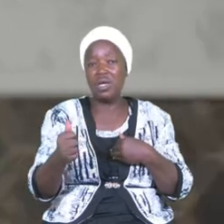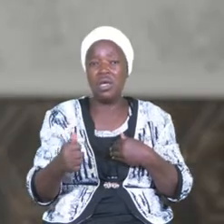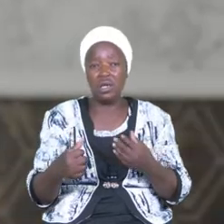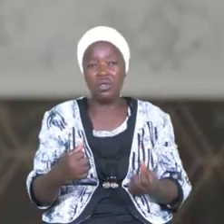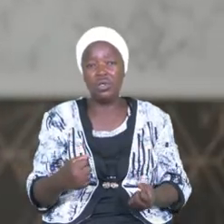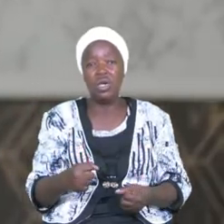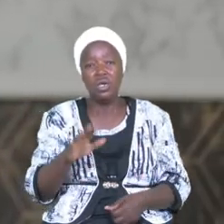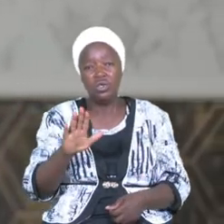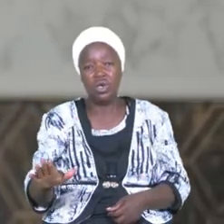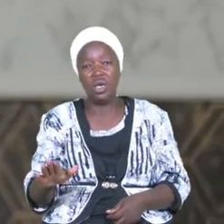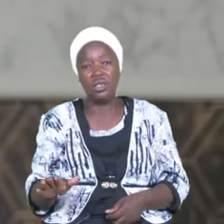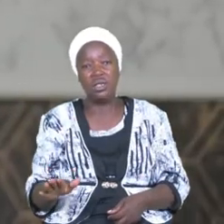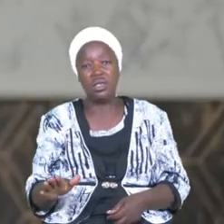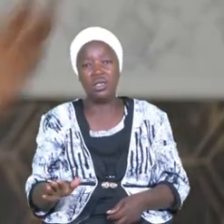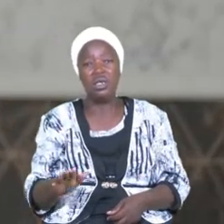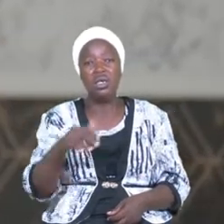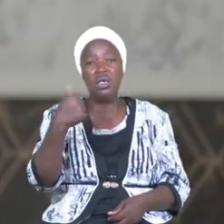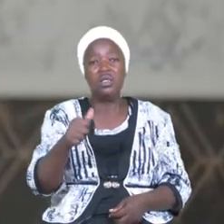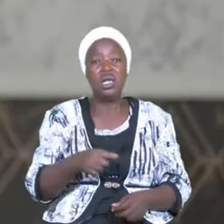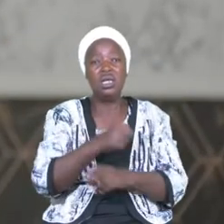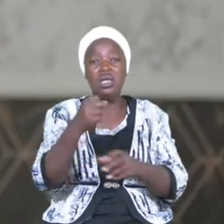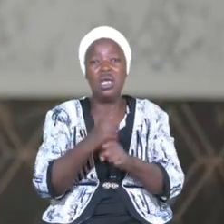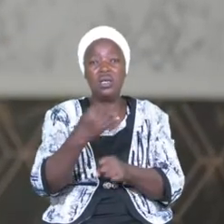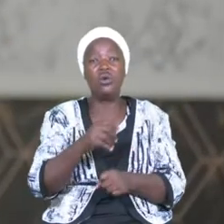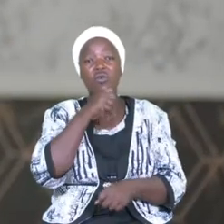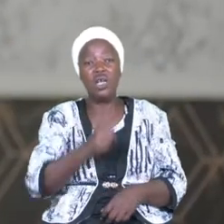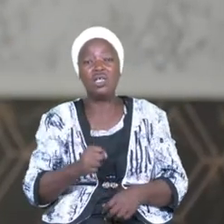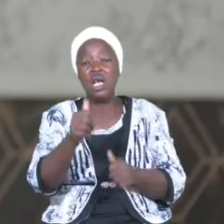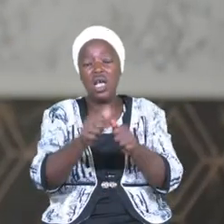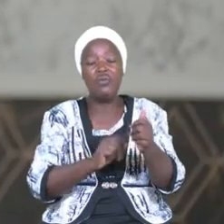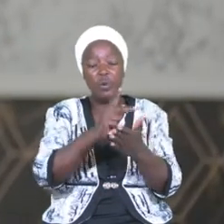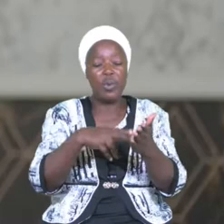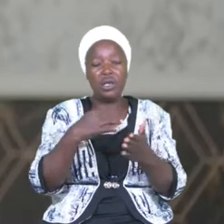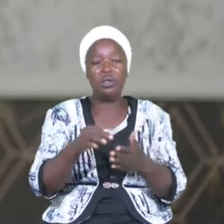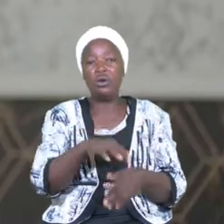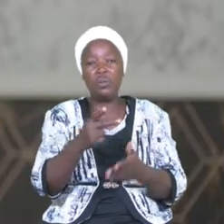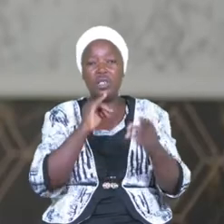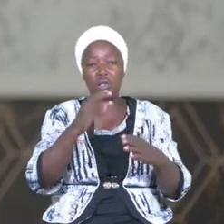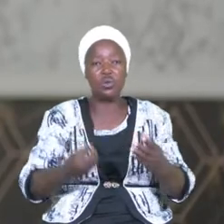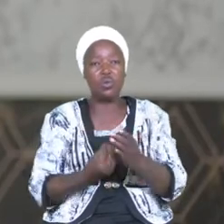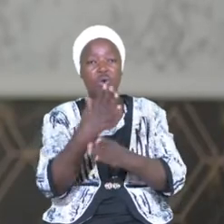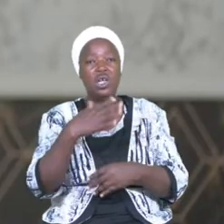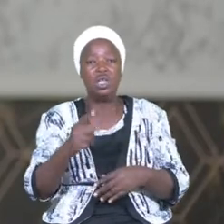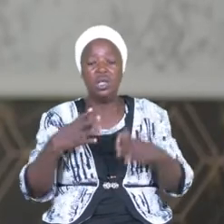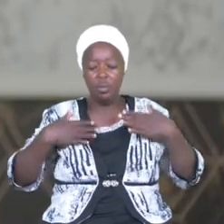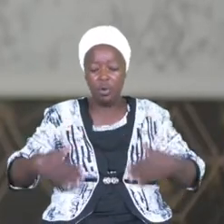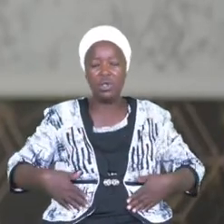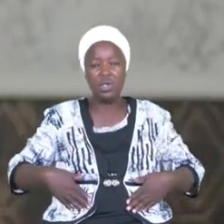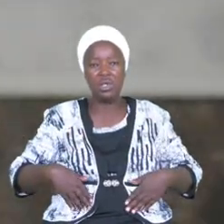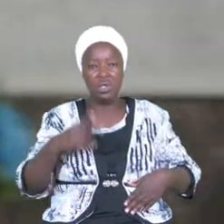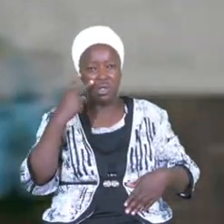years of age, every other part is growing, the body looks big, but